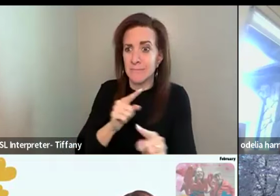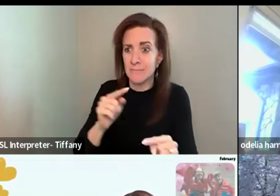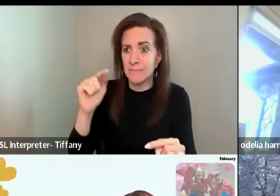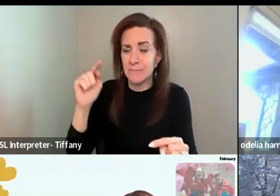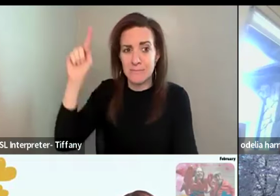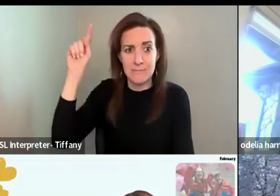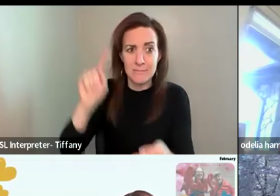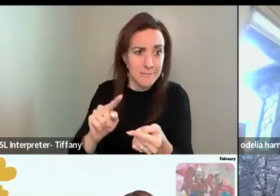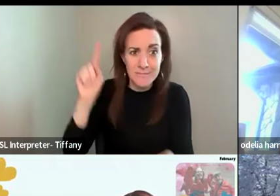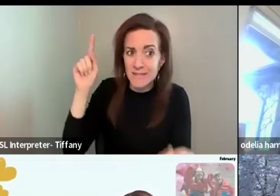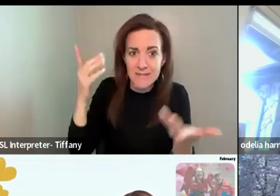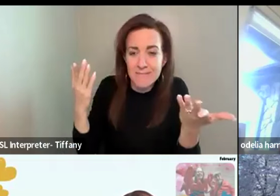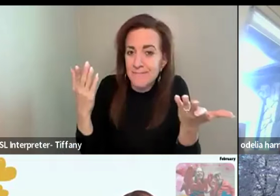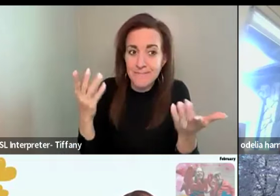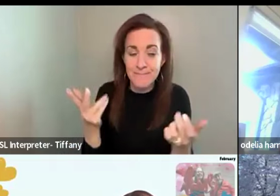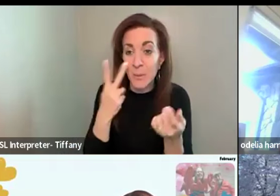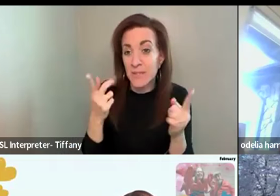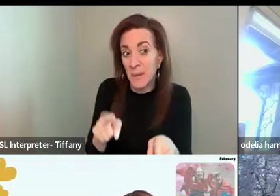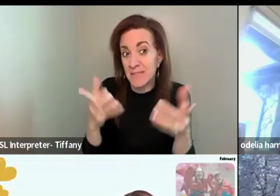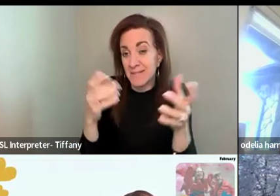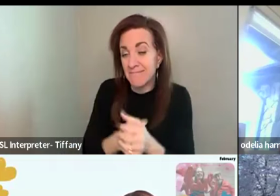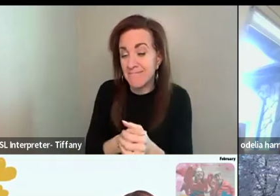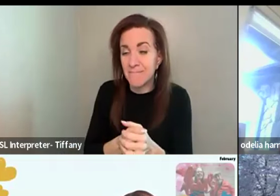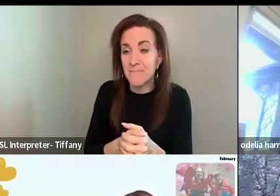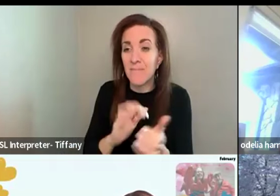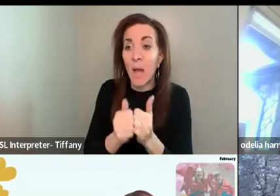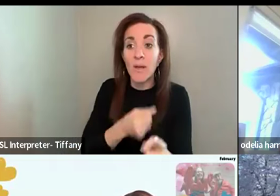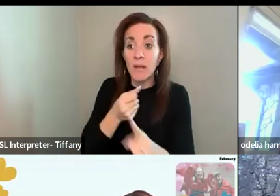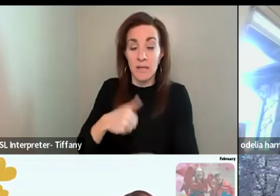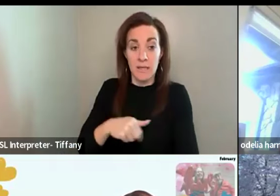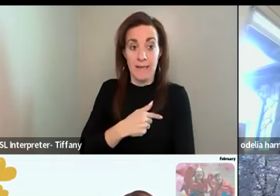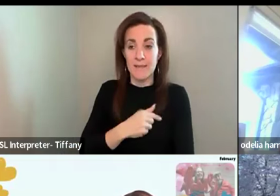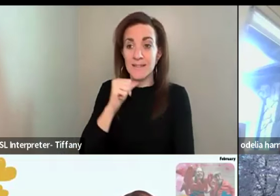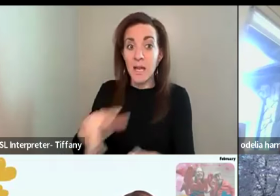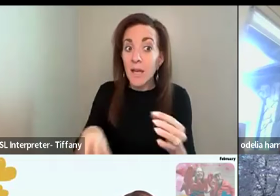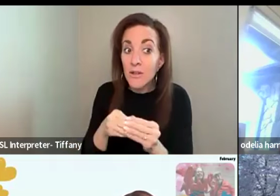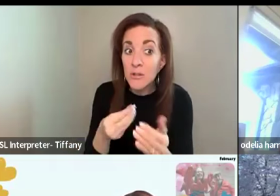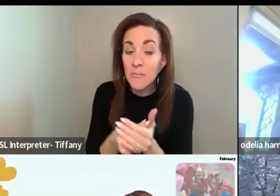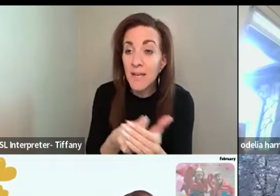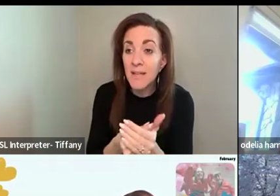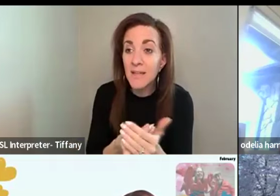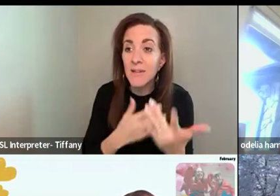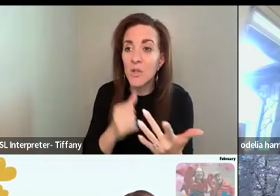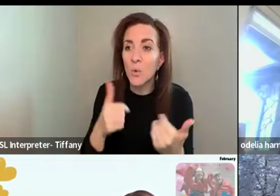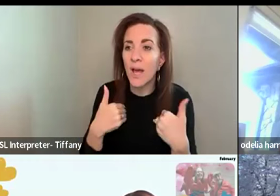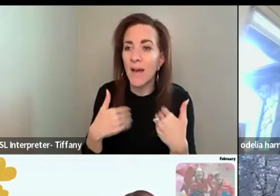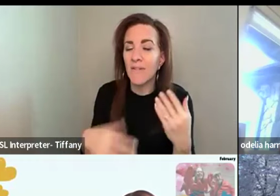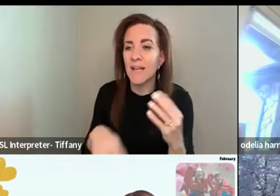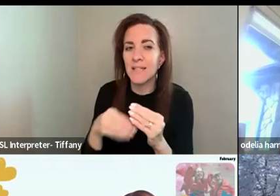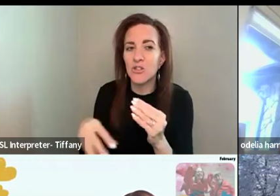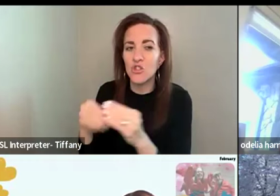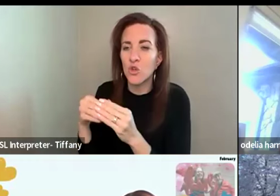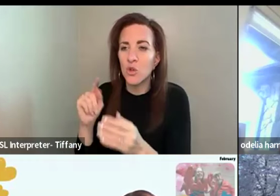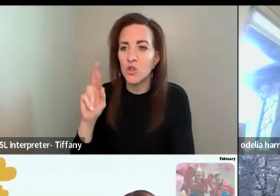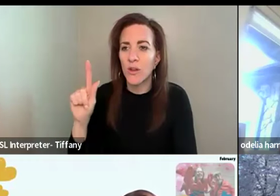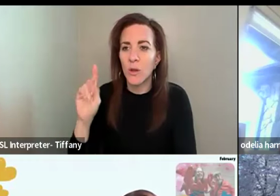so we shall see how that all shakes out. How it impacts us is that when there's not a bunch of extra money, we typically don't have a bunch of additional